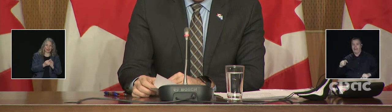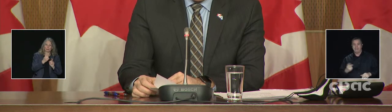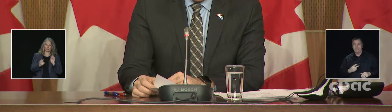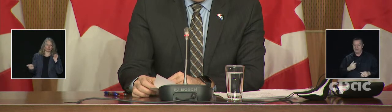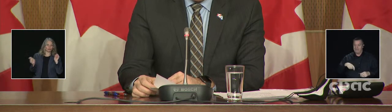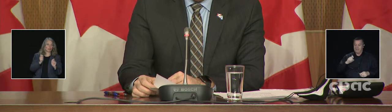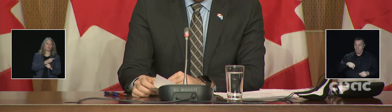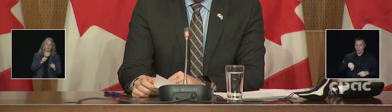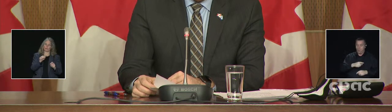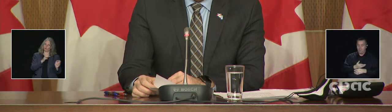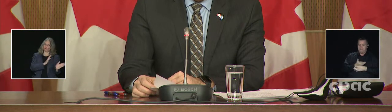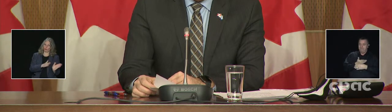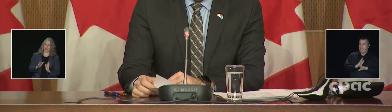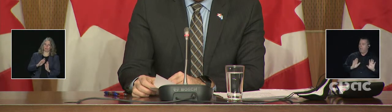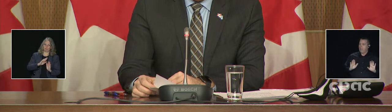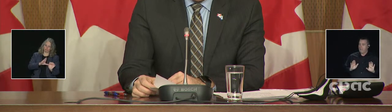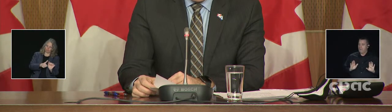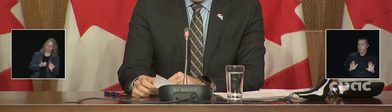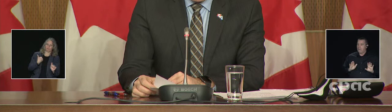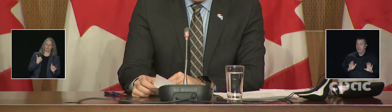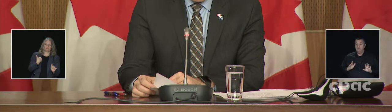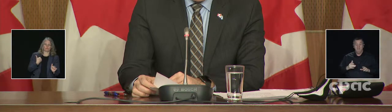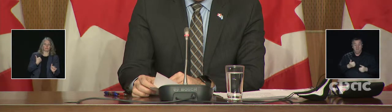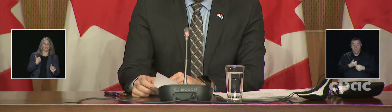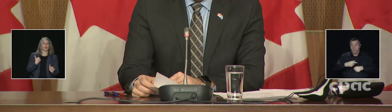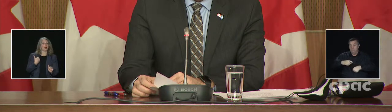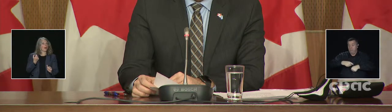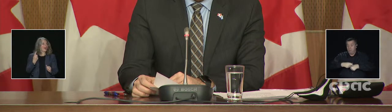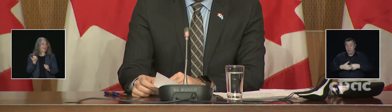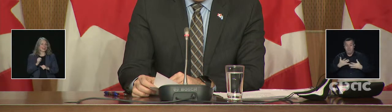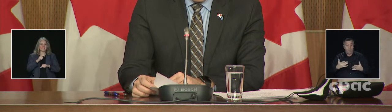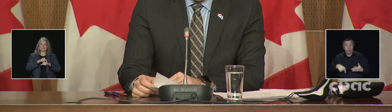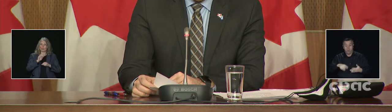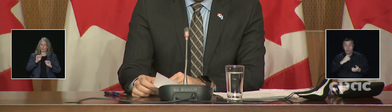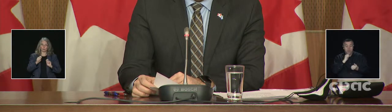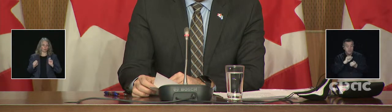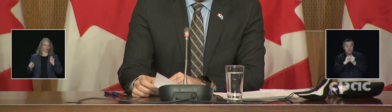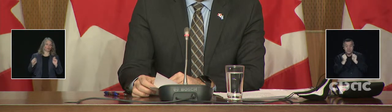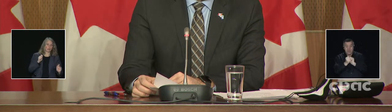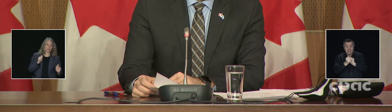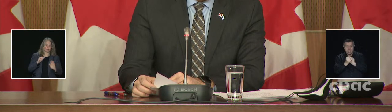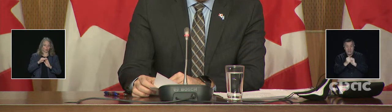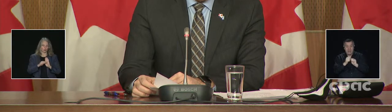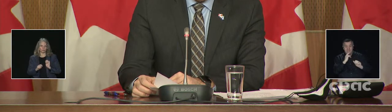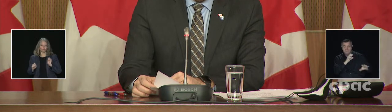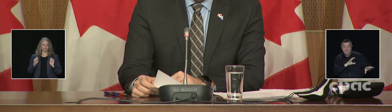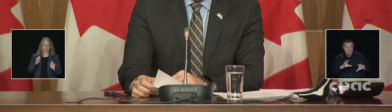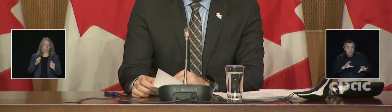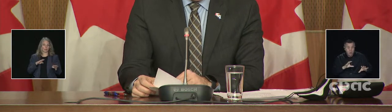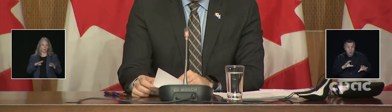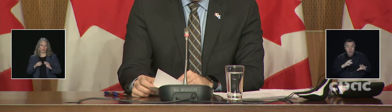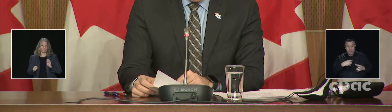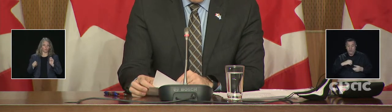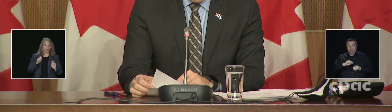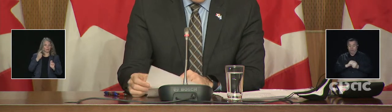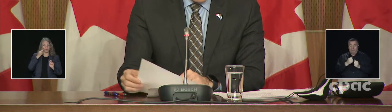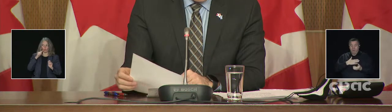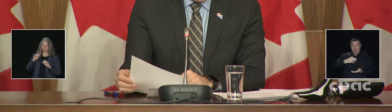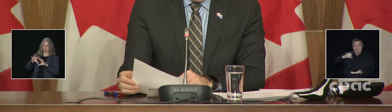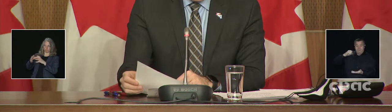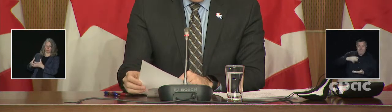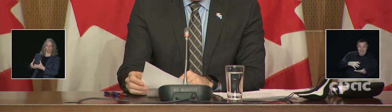At any given time, we may need to change gears, adjust our plans, or change our behavior to meet the needs of the